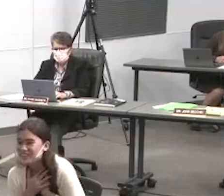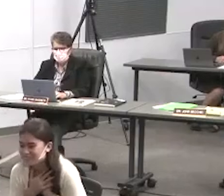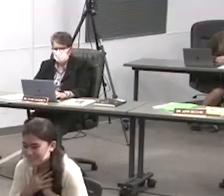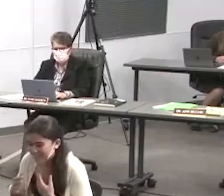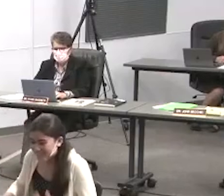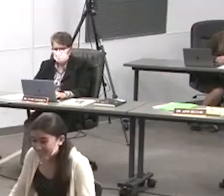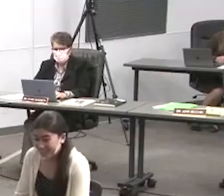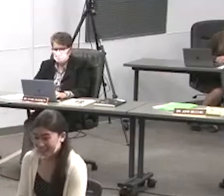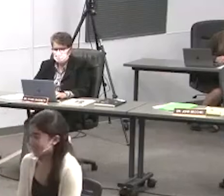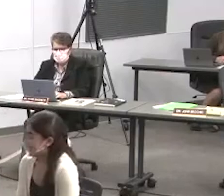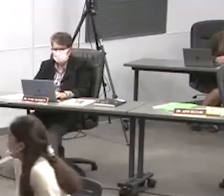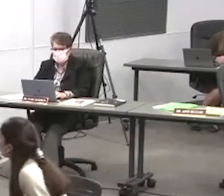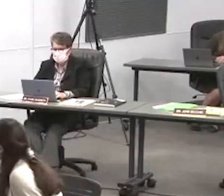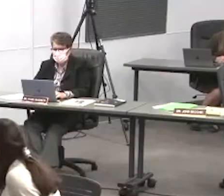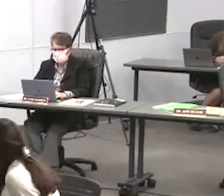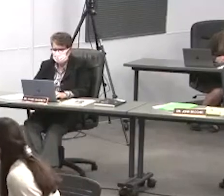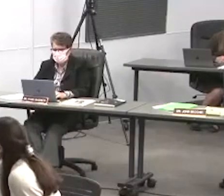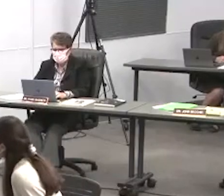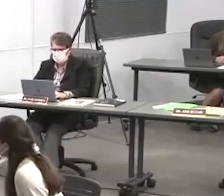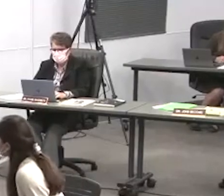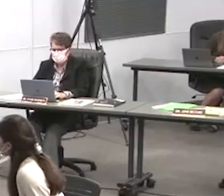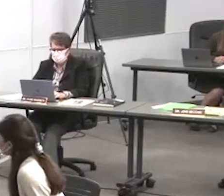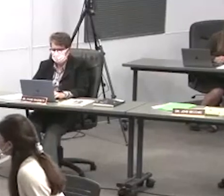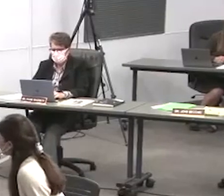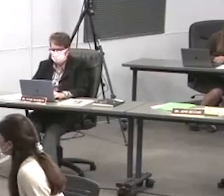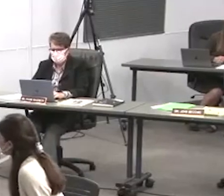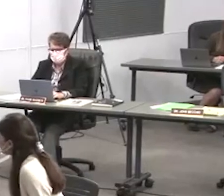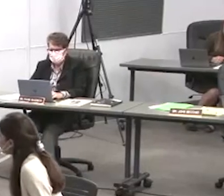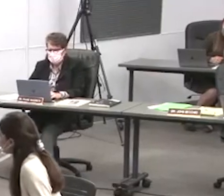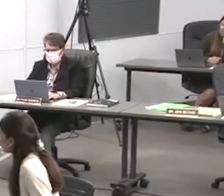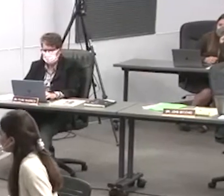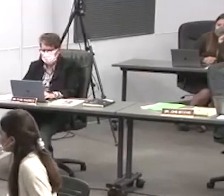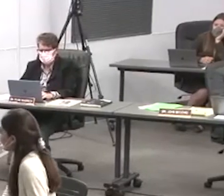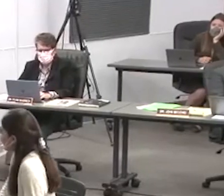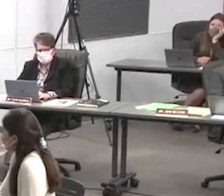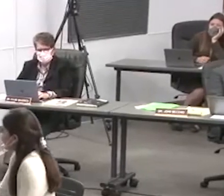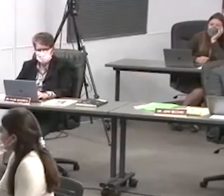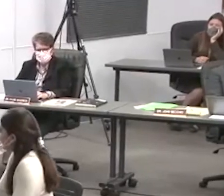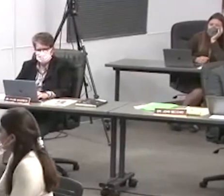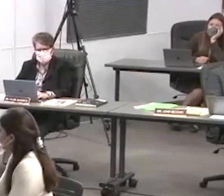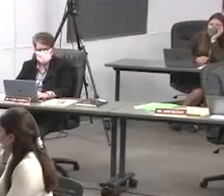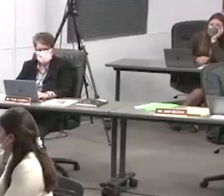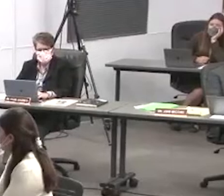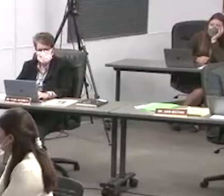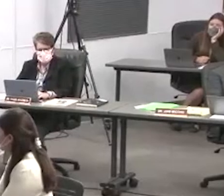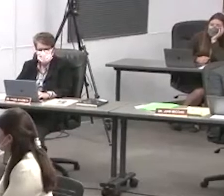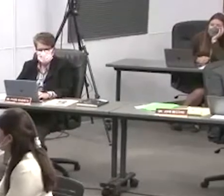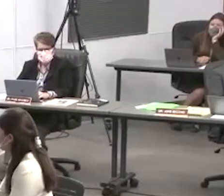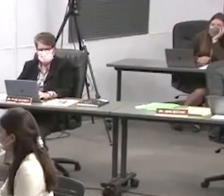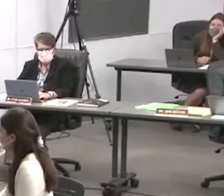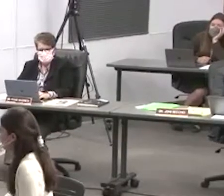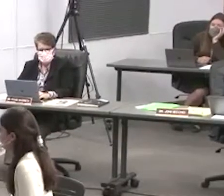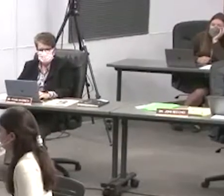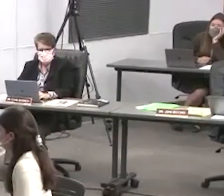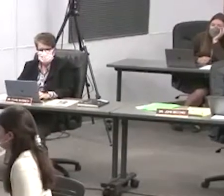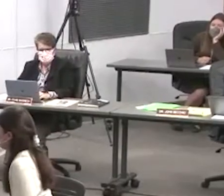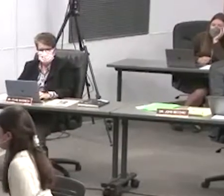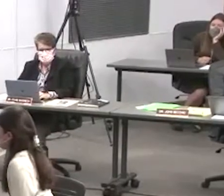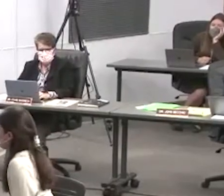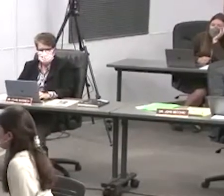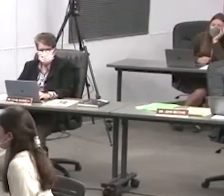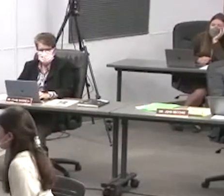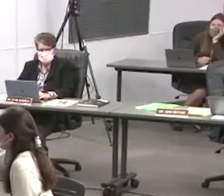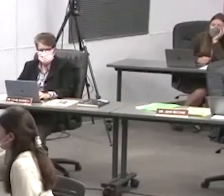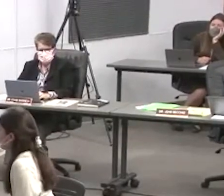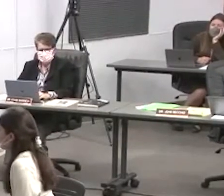awful funny why i thought listen emily i think when you found a person you're you're very fond of